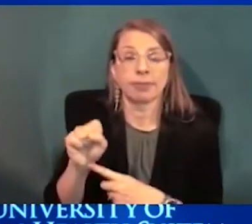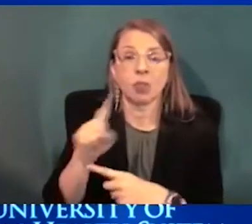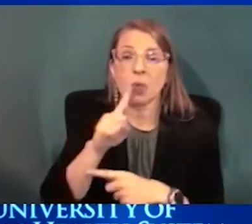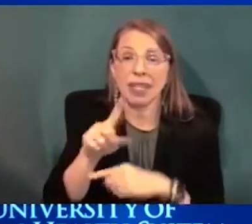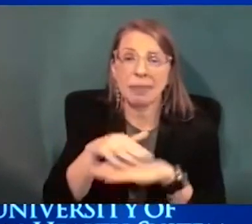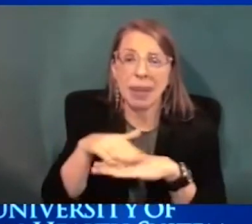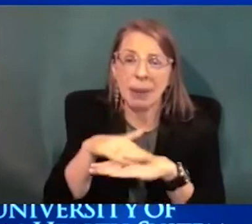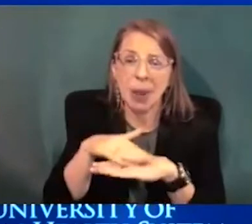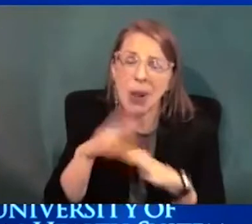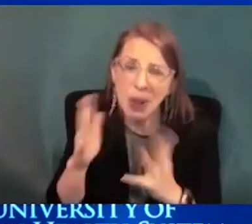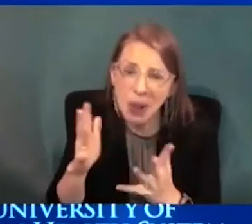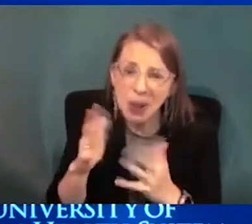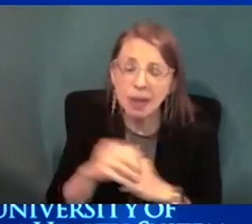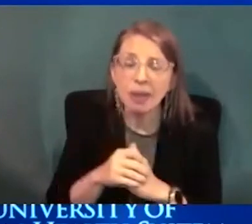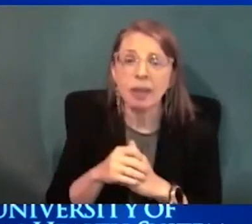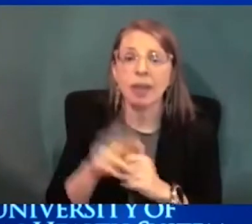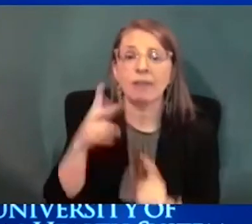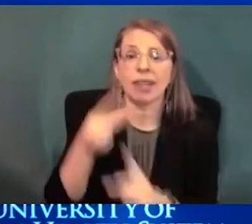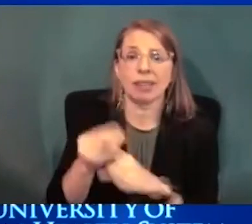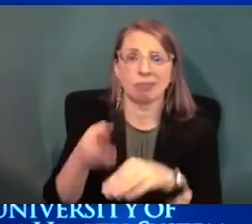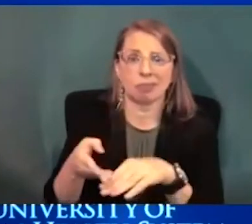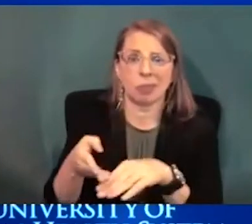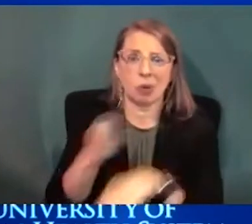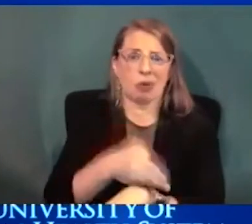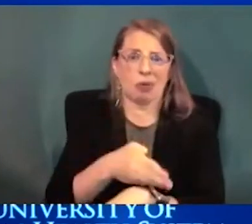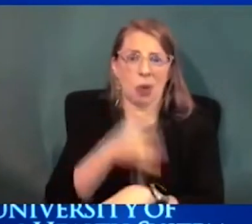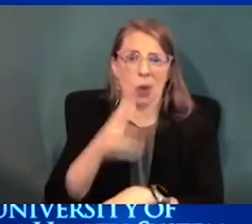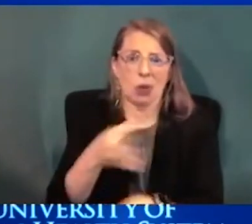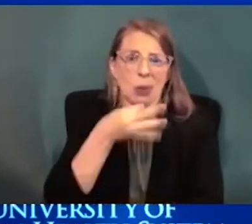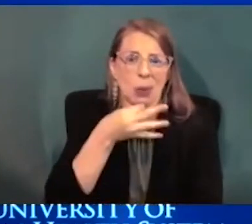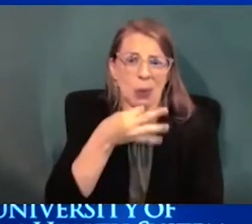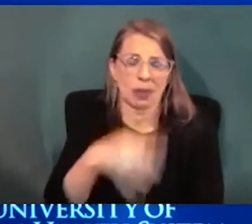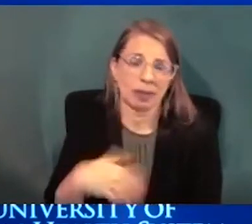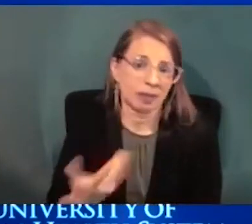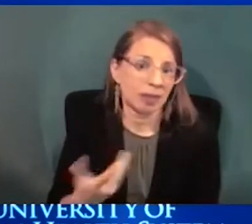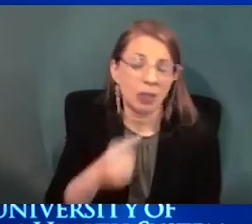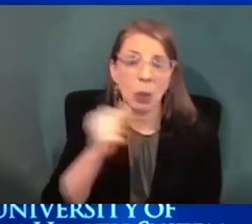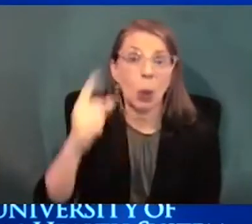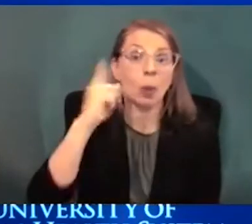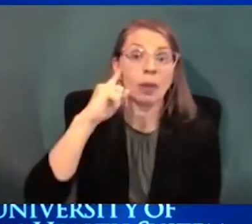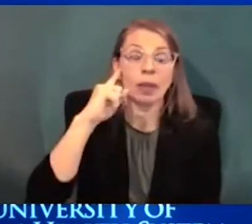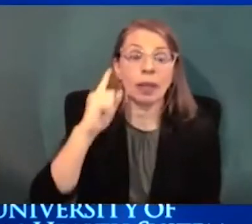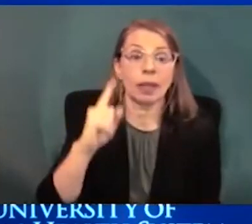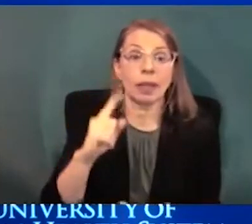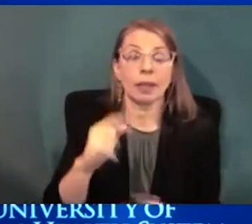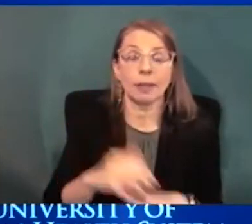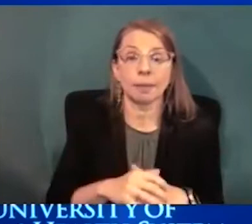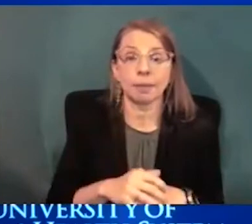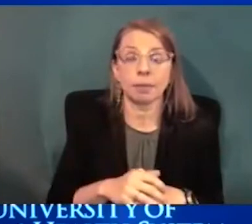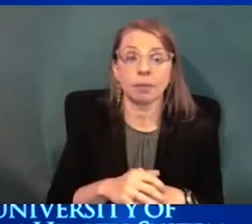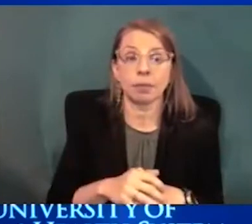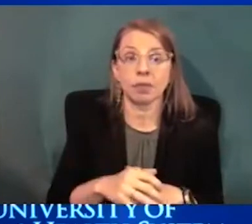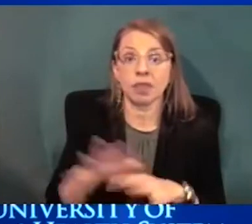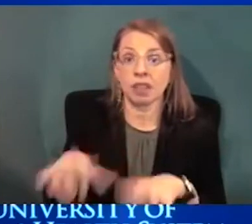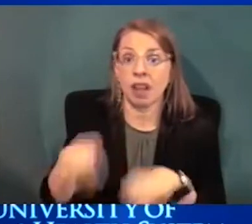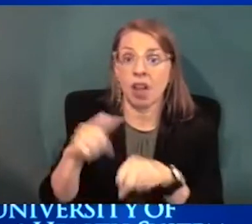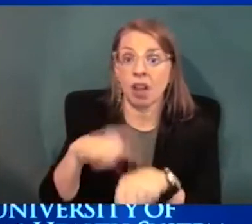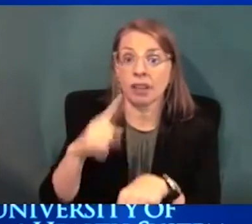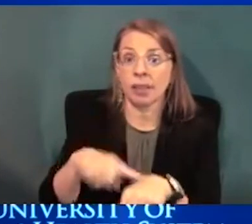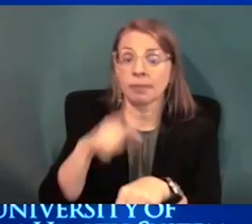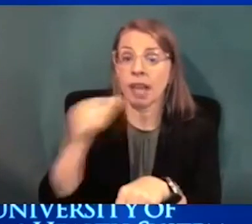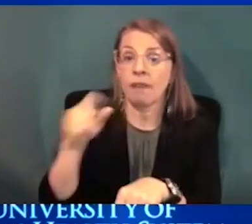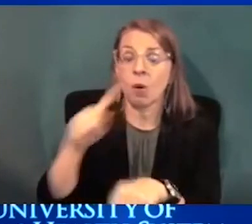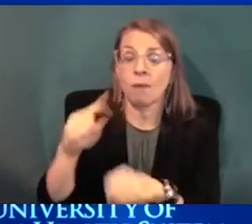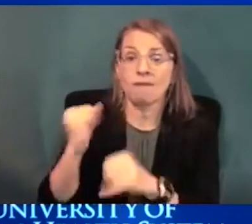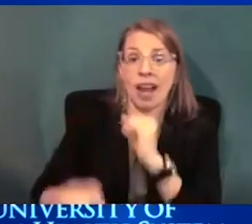approved at any point in the very near future. So don't think that it's not taking a long time at all for the FDA to give final approval. Don't think